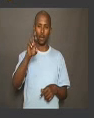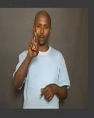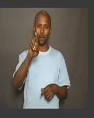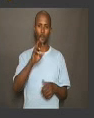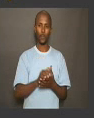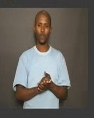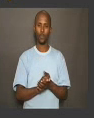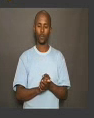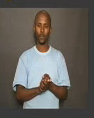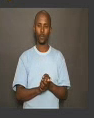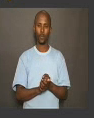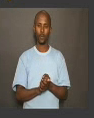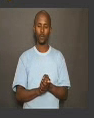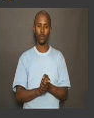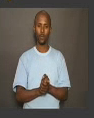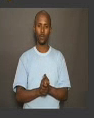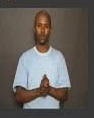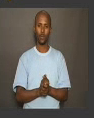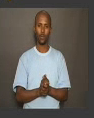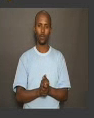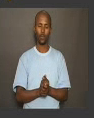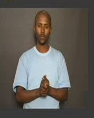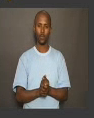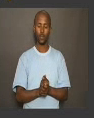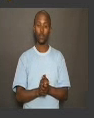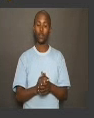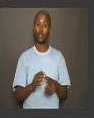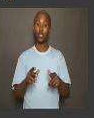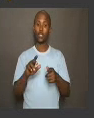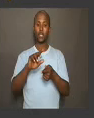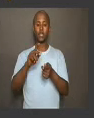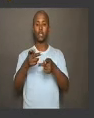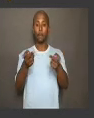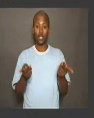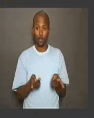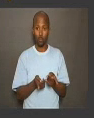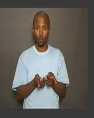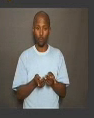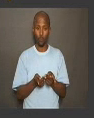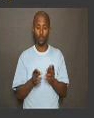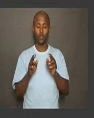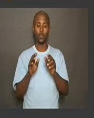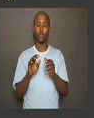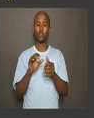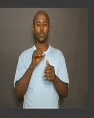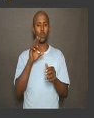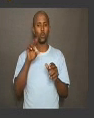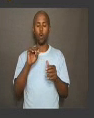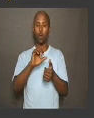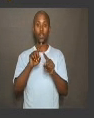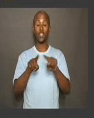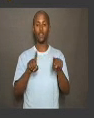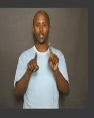P and Q and R. The placement of the brackets makes no difference as